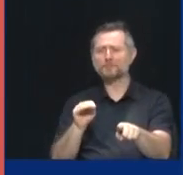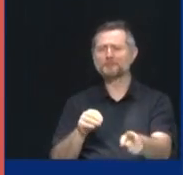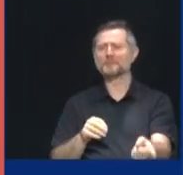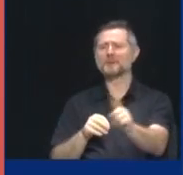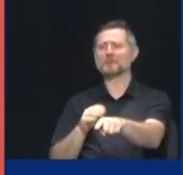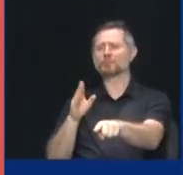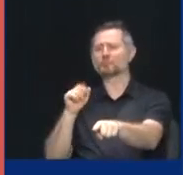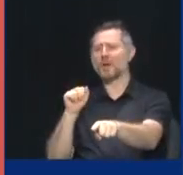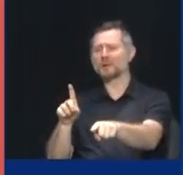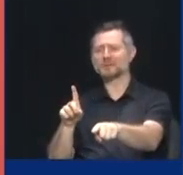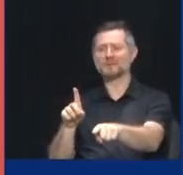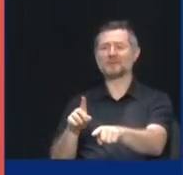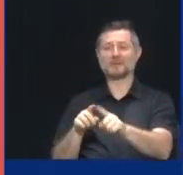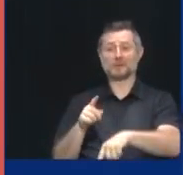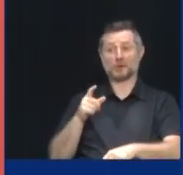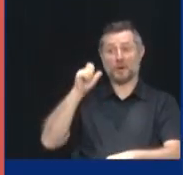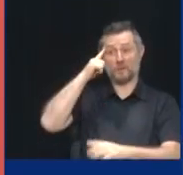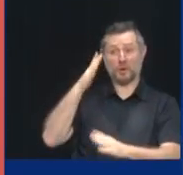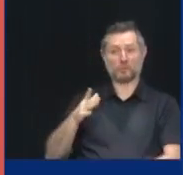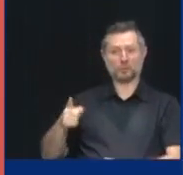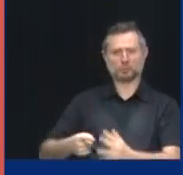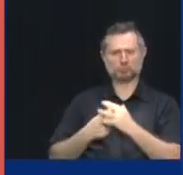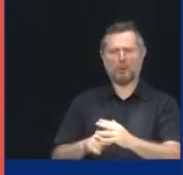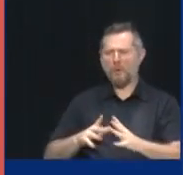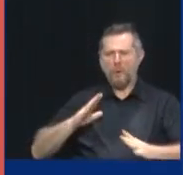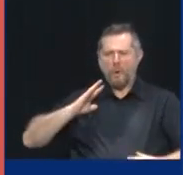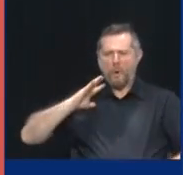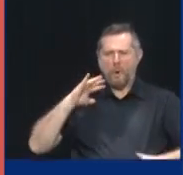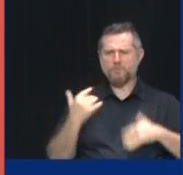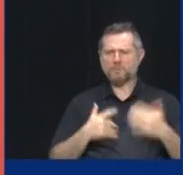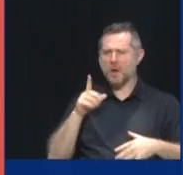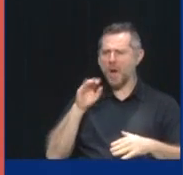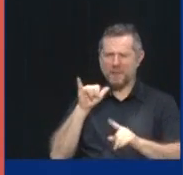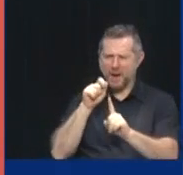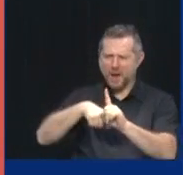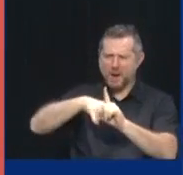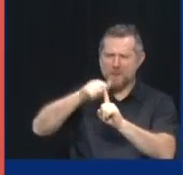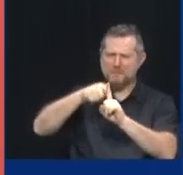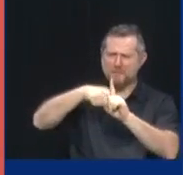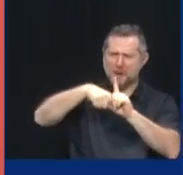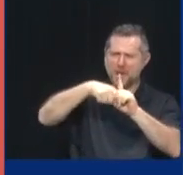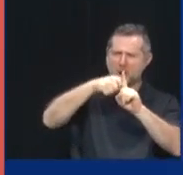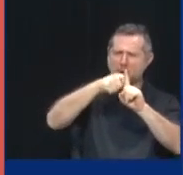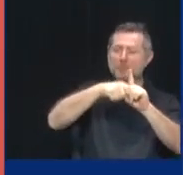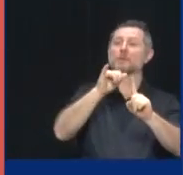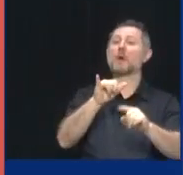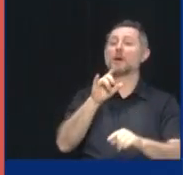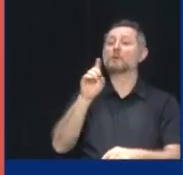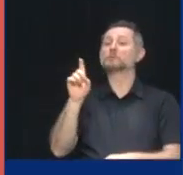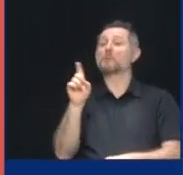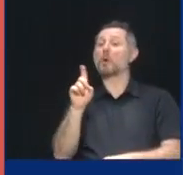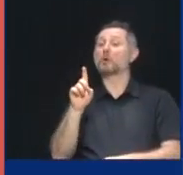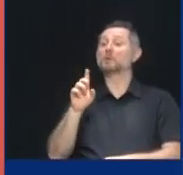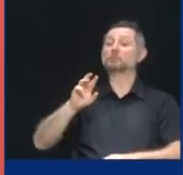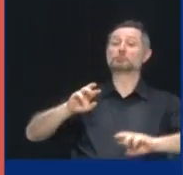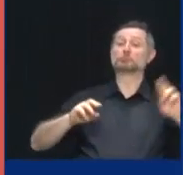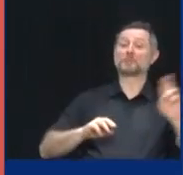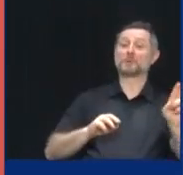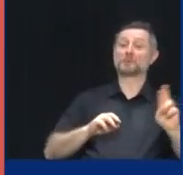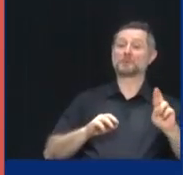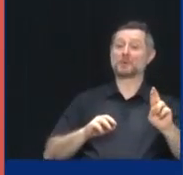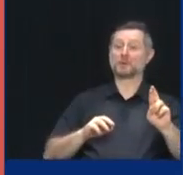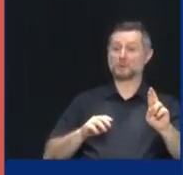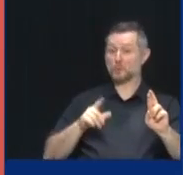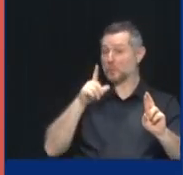the Republicans who controlled our state Senate. And 10 years ago today, 10 years